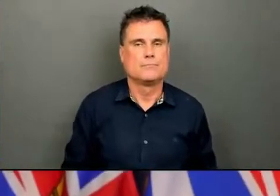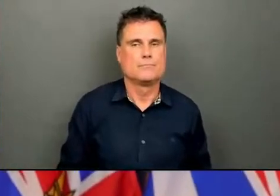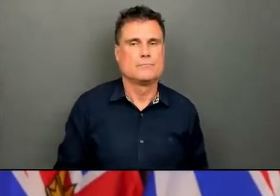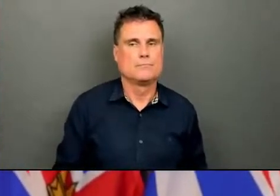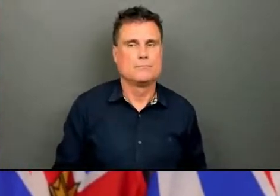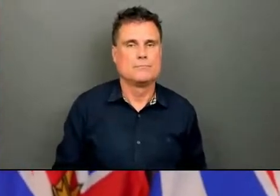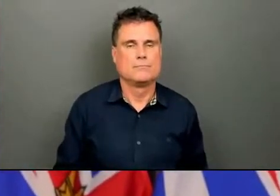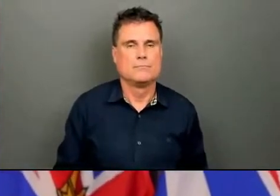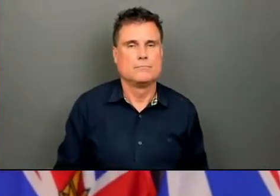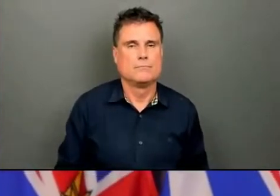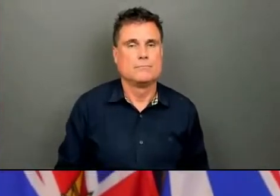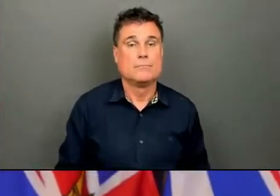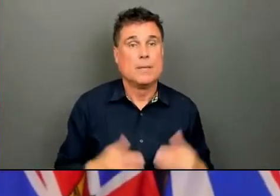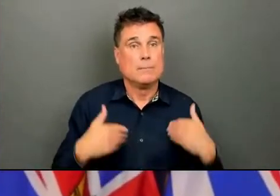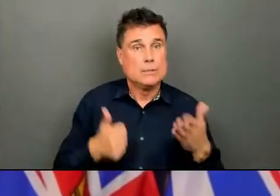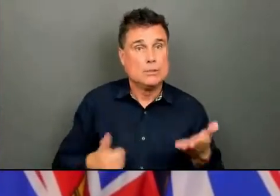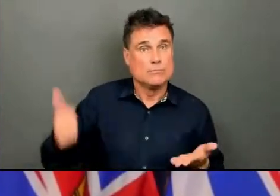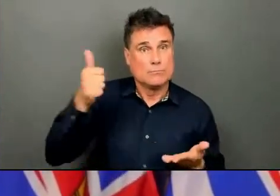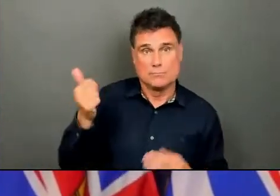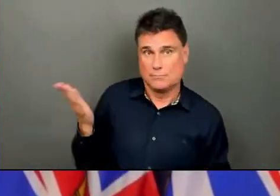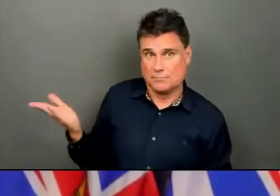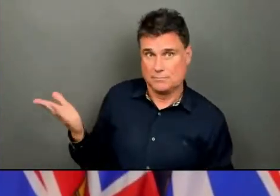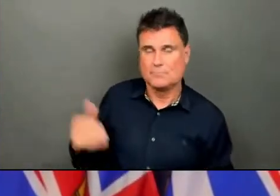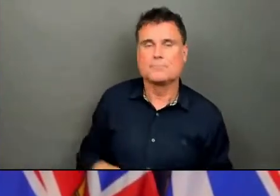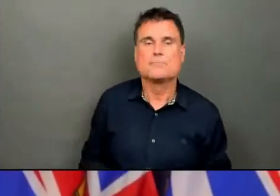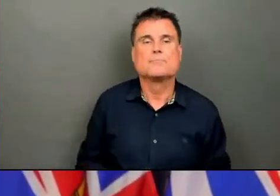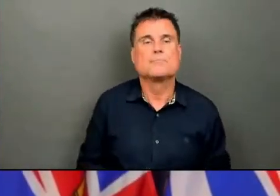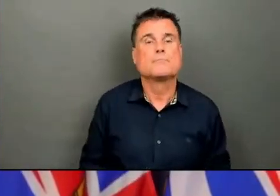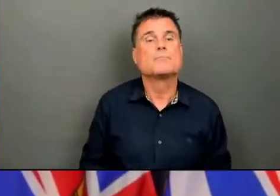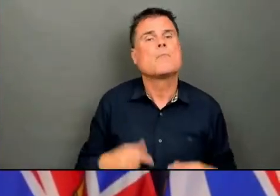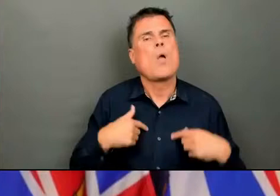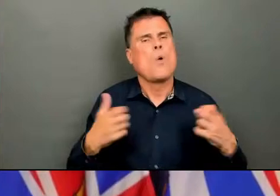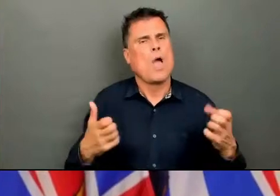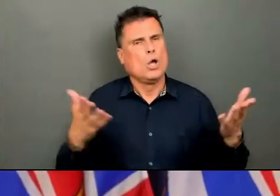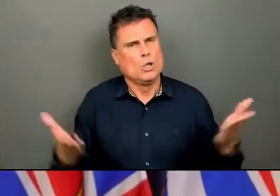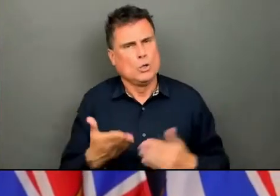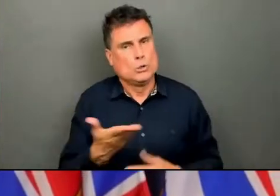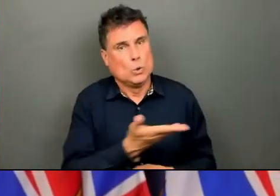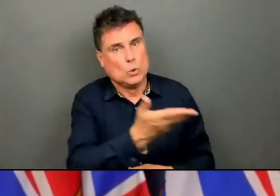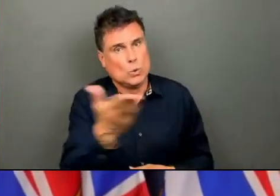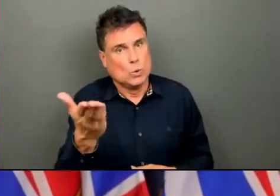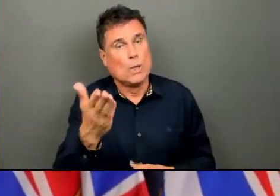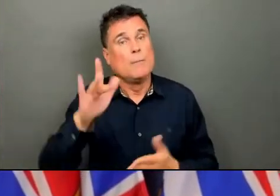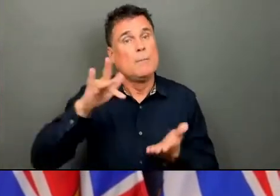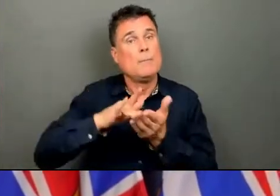Just want to encourage people at Interior and living in Interior Health. I think Interior Health,